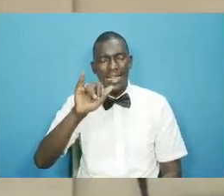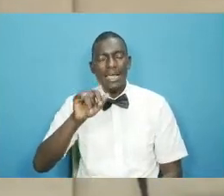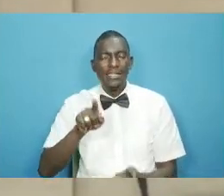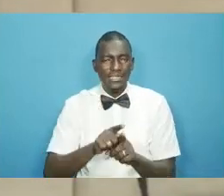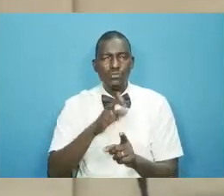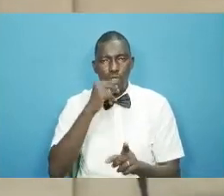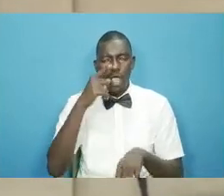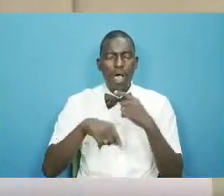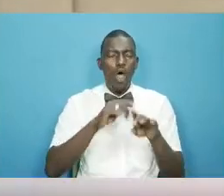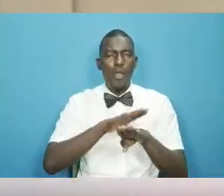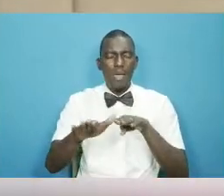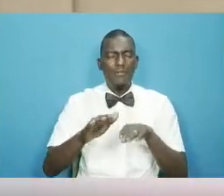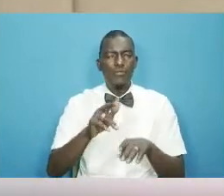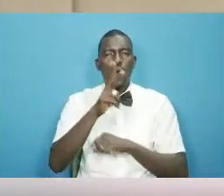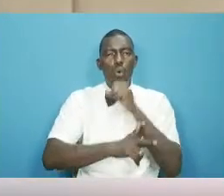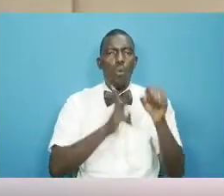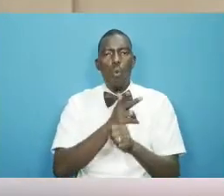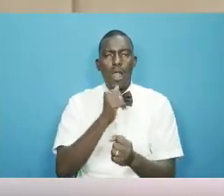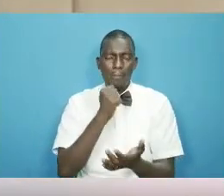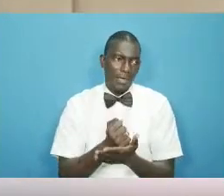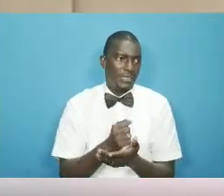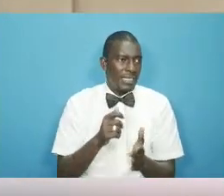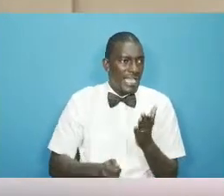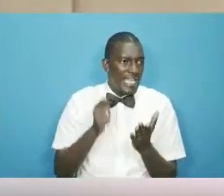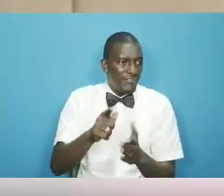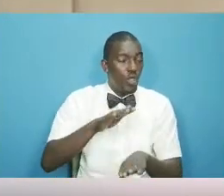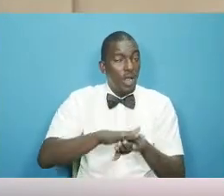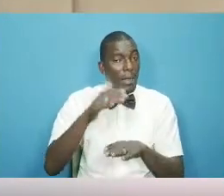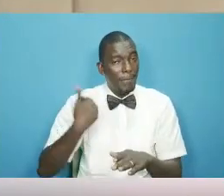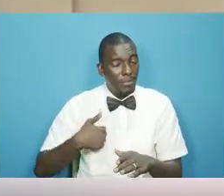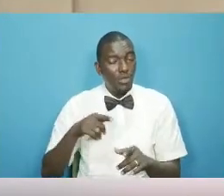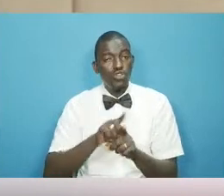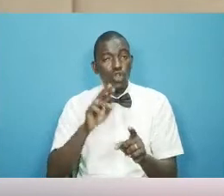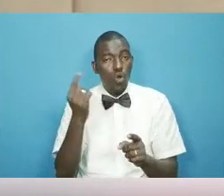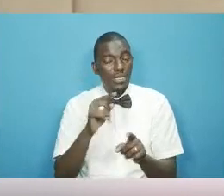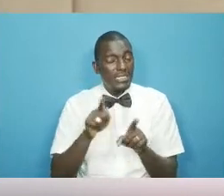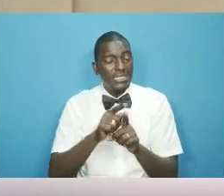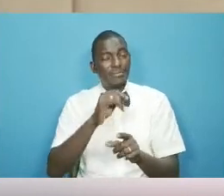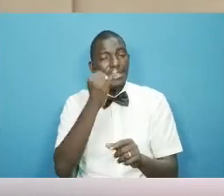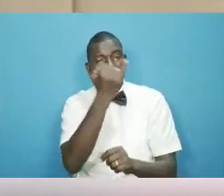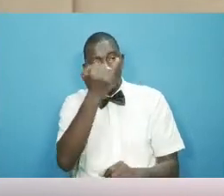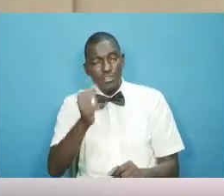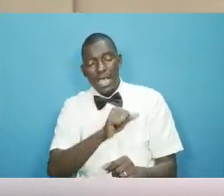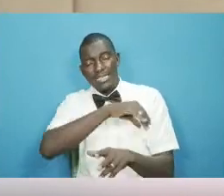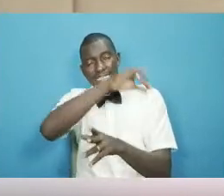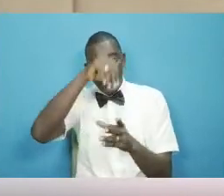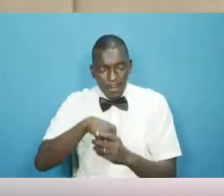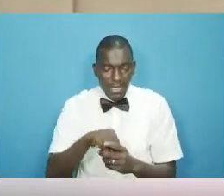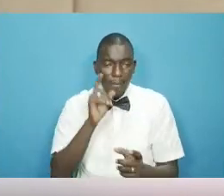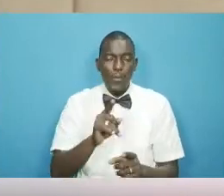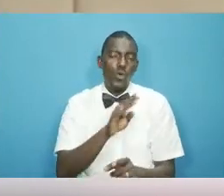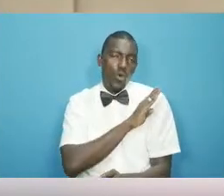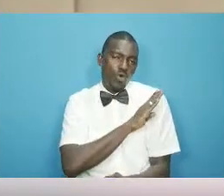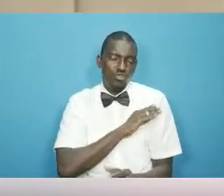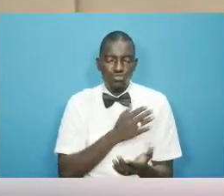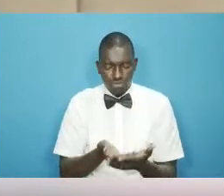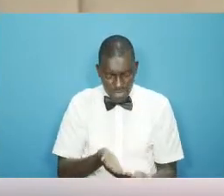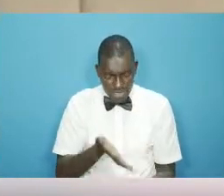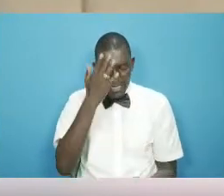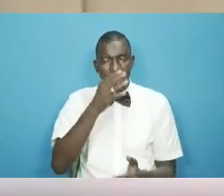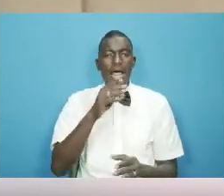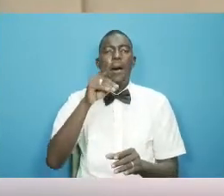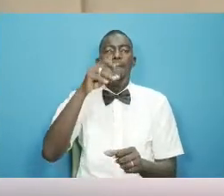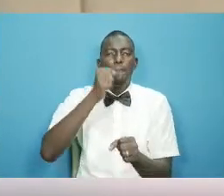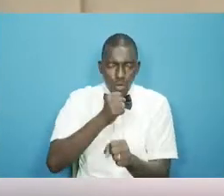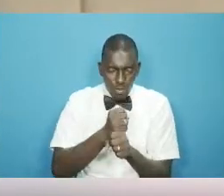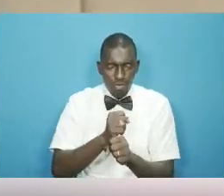country representative. Investing in people not only increases the individual's earning capacity, but increases the productivity